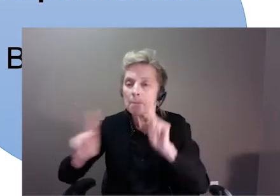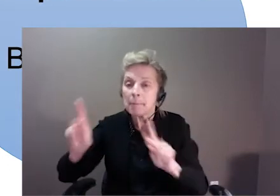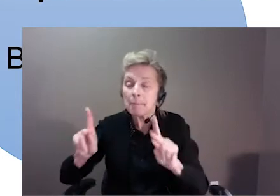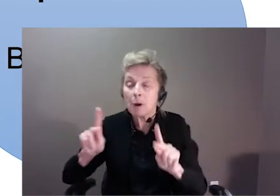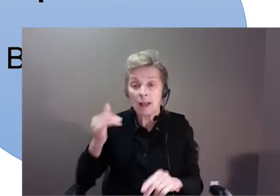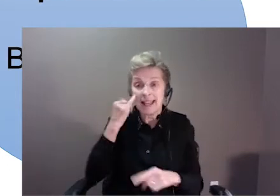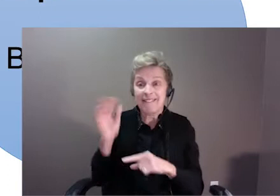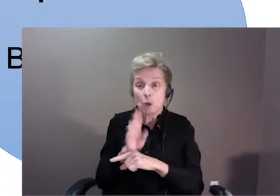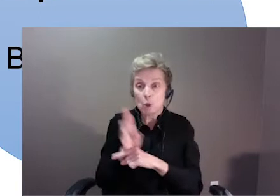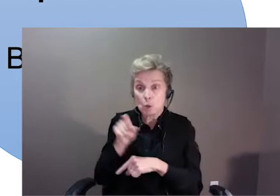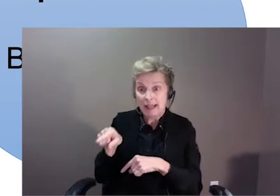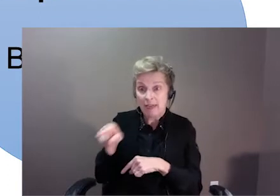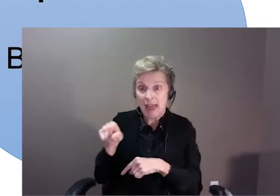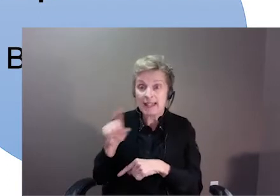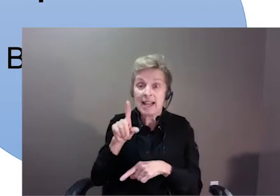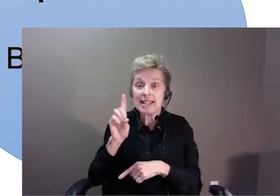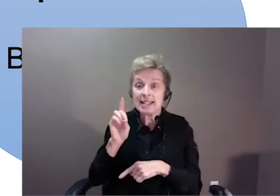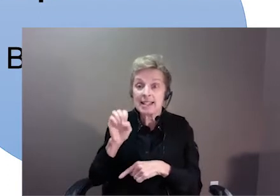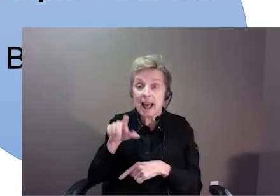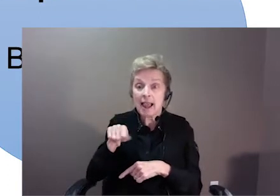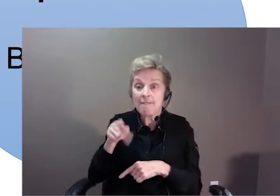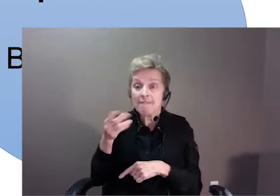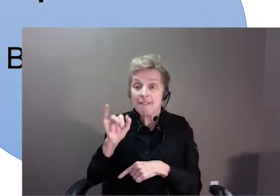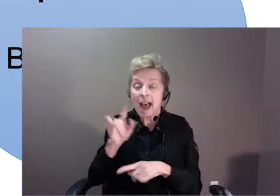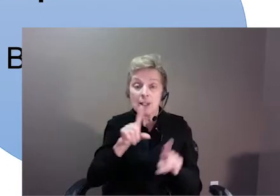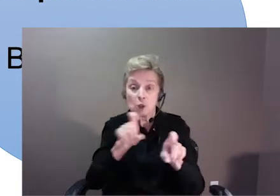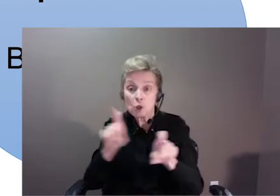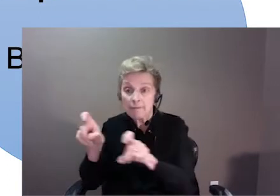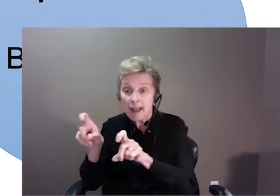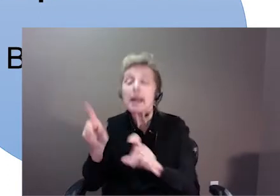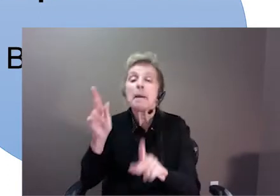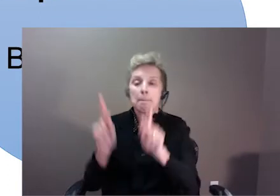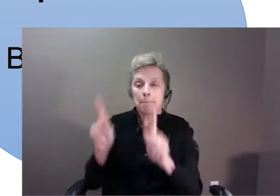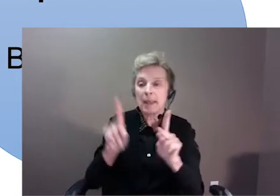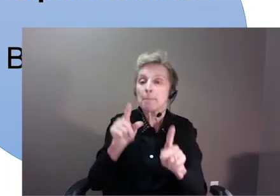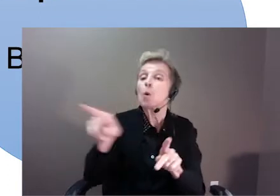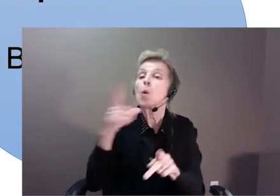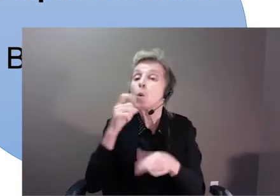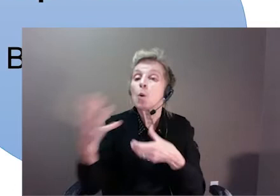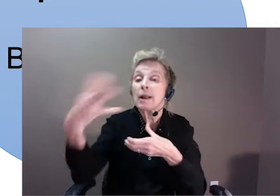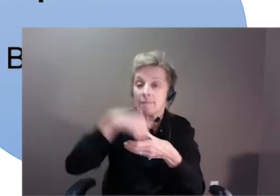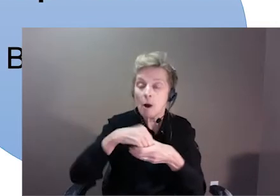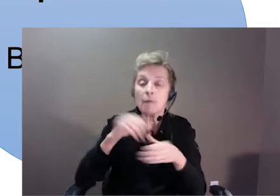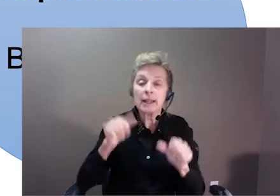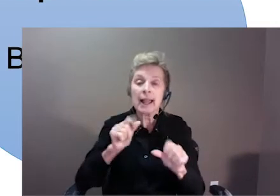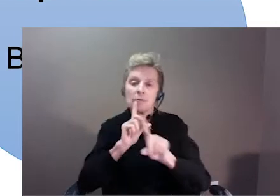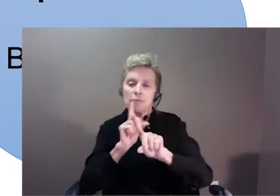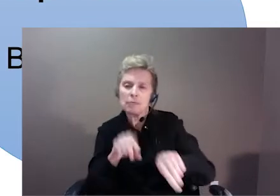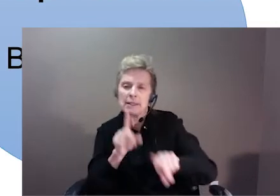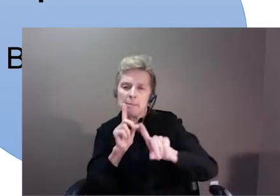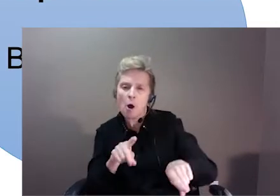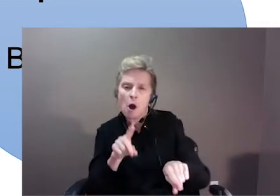Delphi survey is that it gives participants the opportunity to reflect and adjust their own responses in each questionnaire round